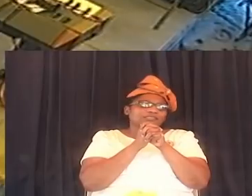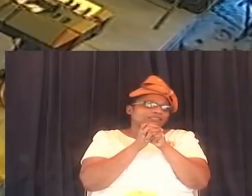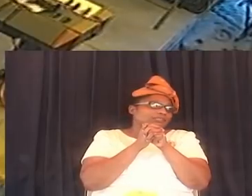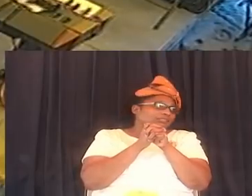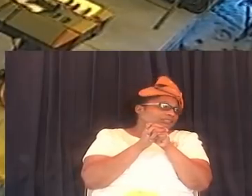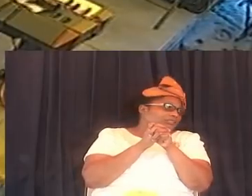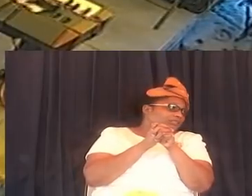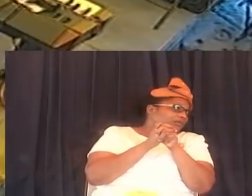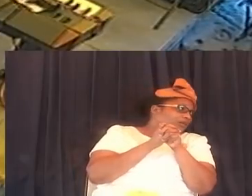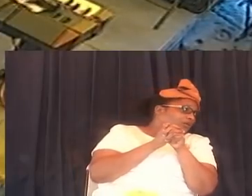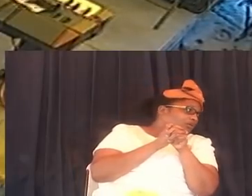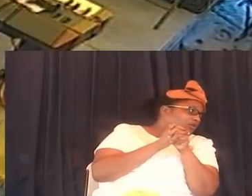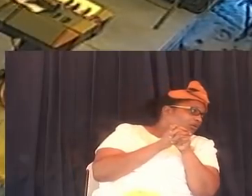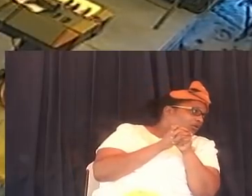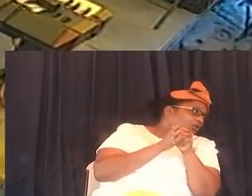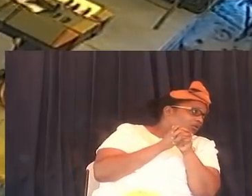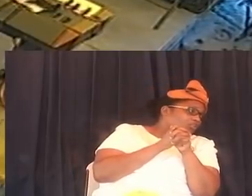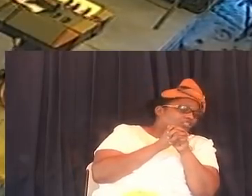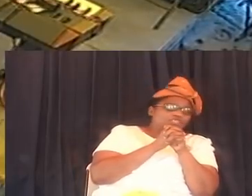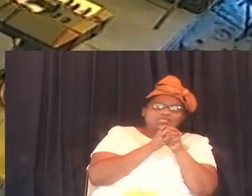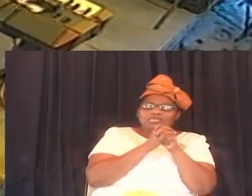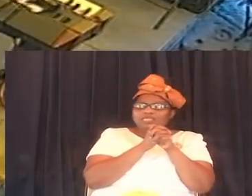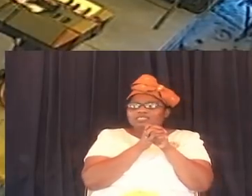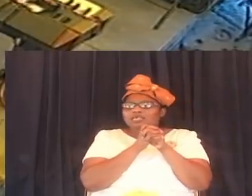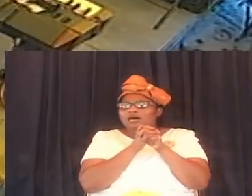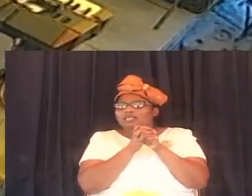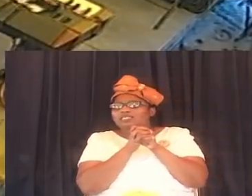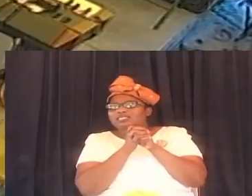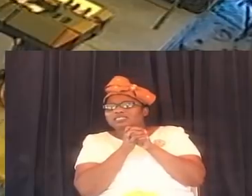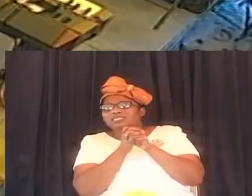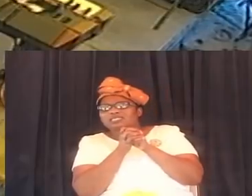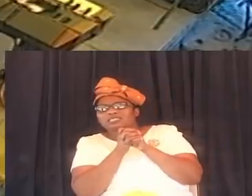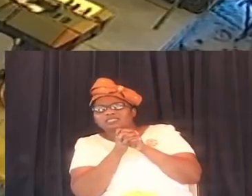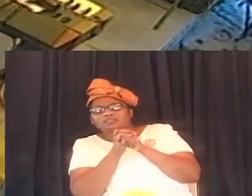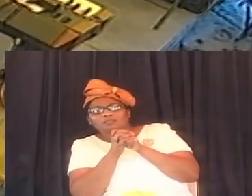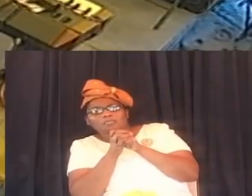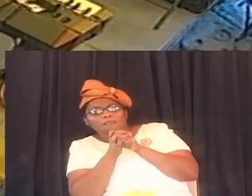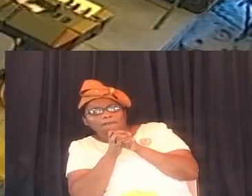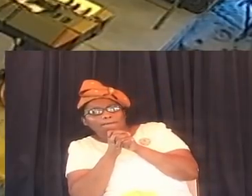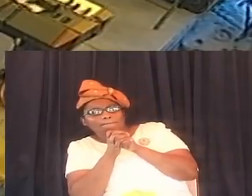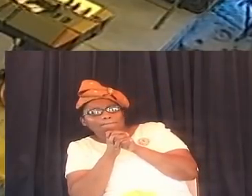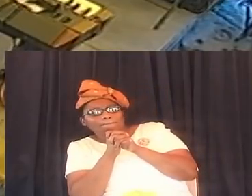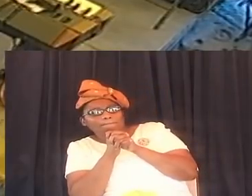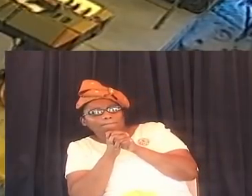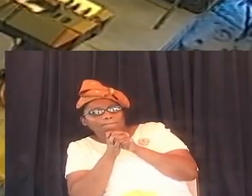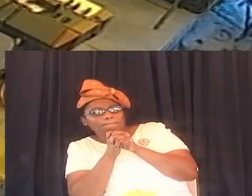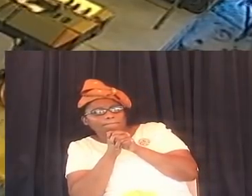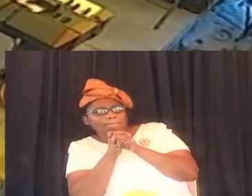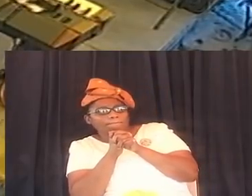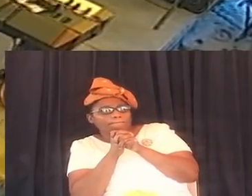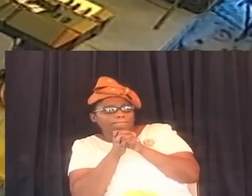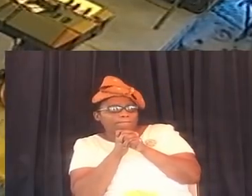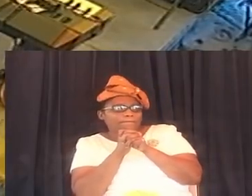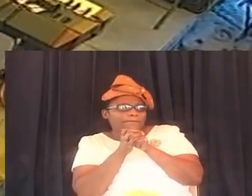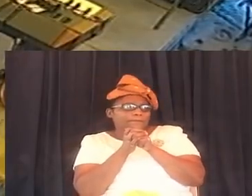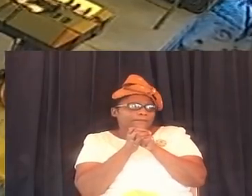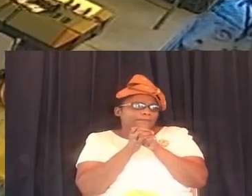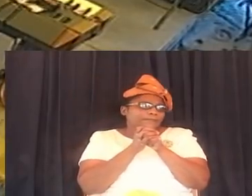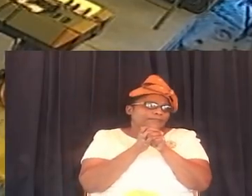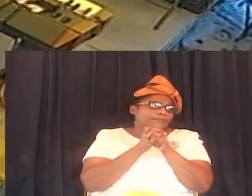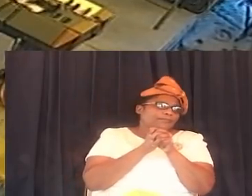Then we're going to collect the offering. And then we're going to do something special later on in the service. Come, Brother Everton.